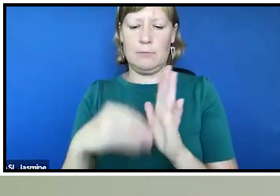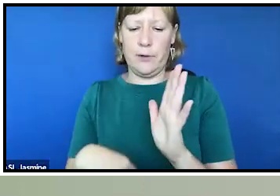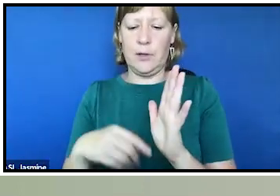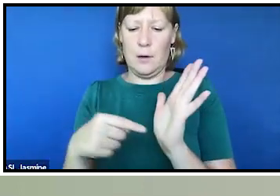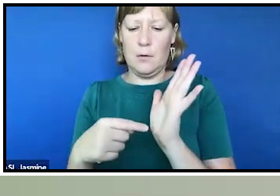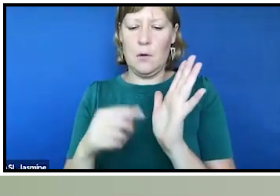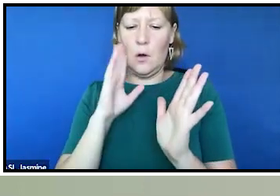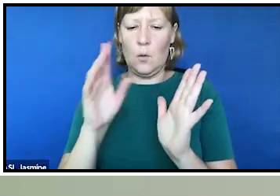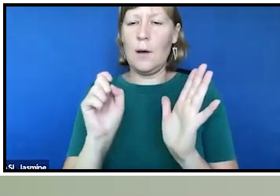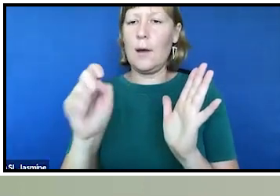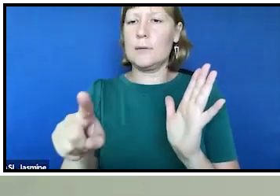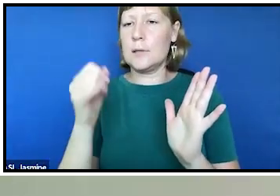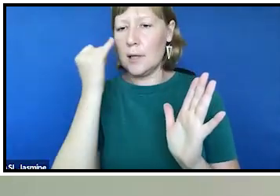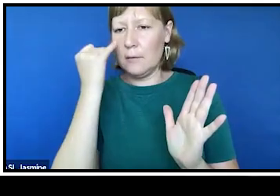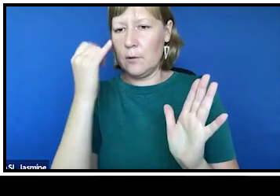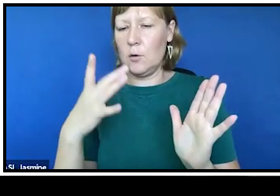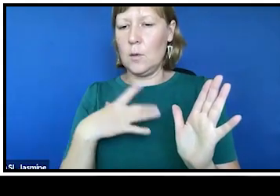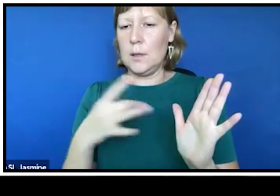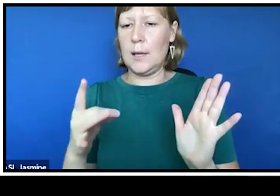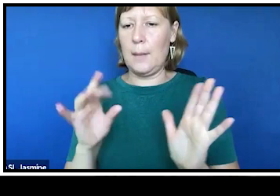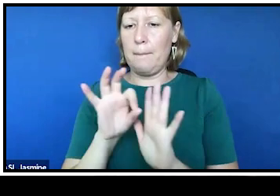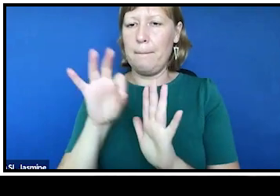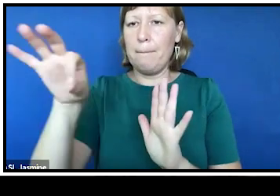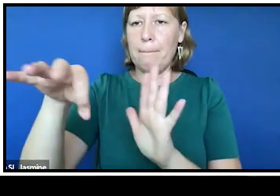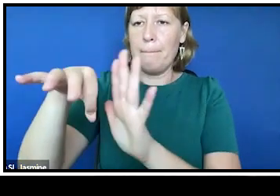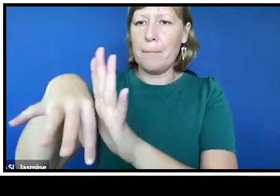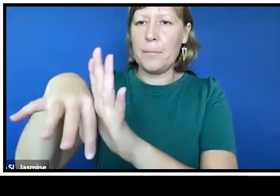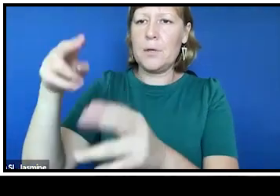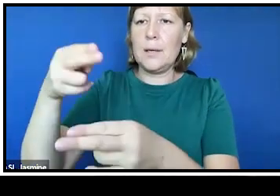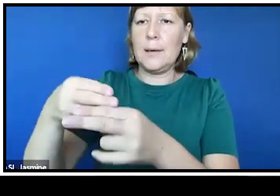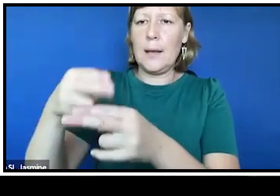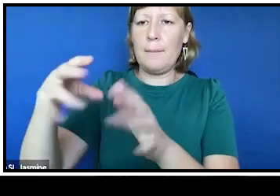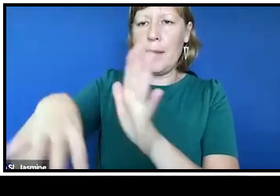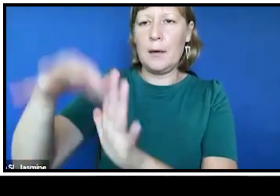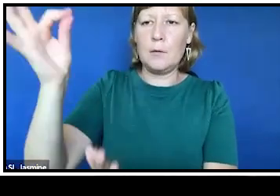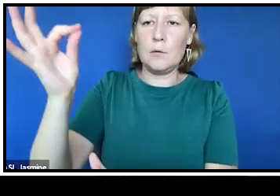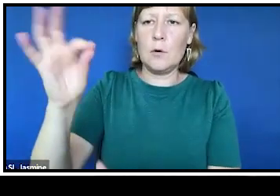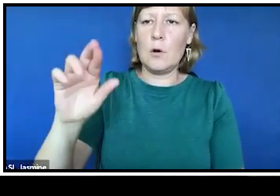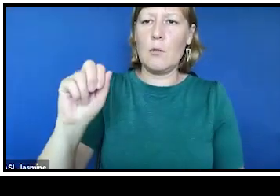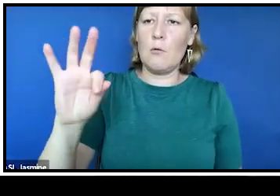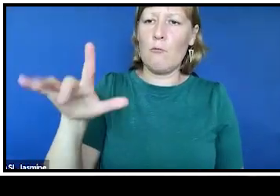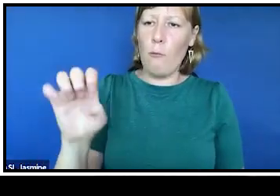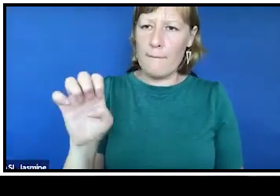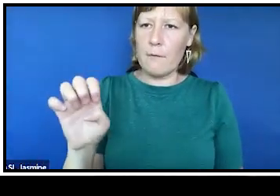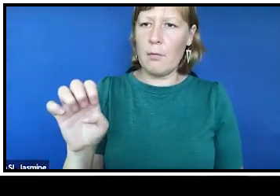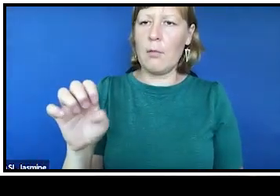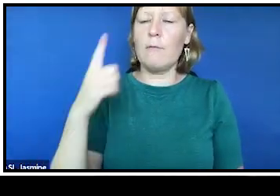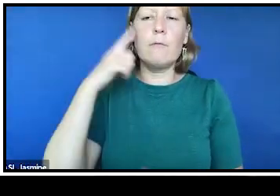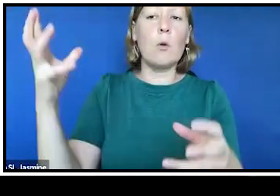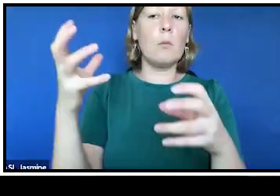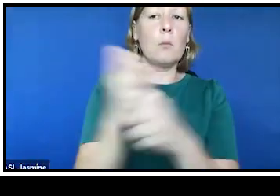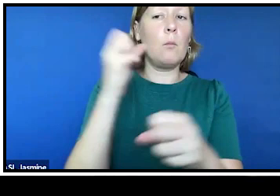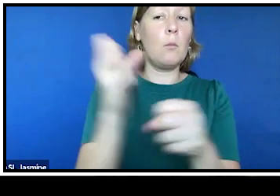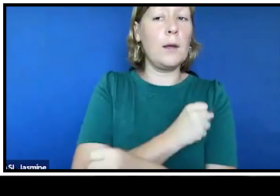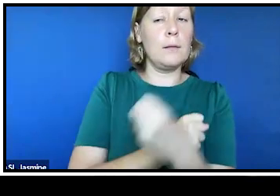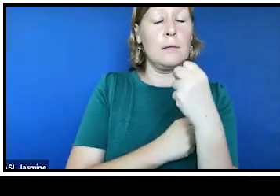and there are 4 gift cards, I believe, that will be raffled off after that. So a little bit of an